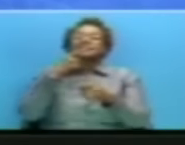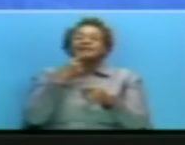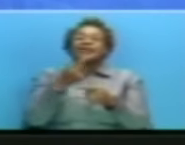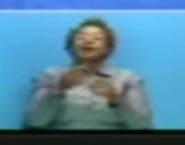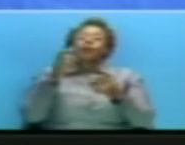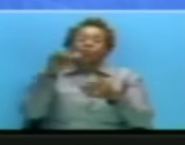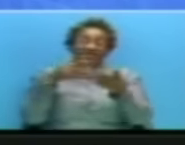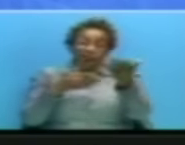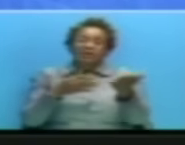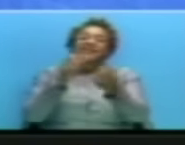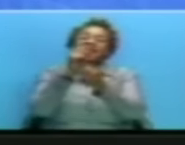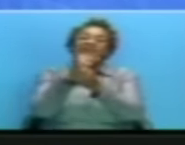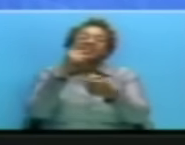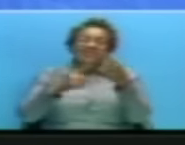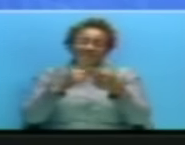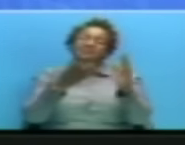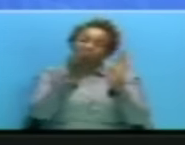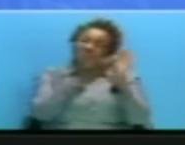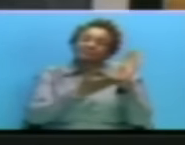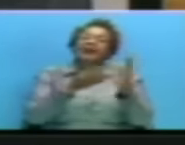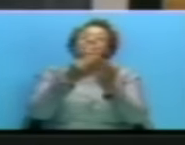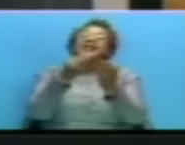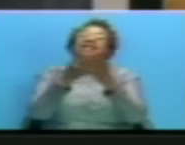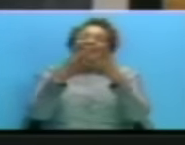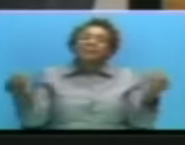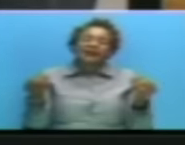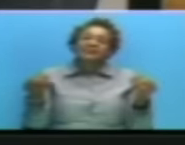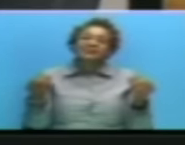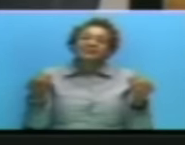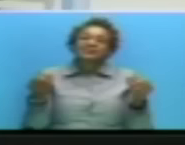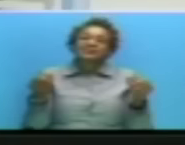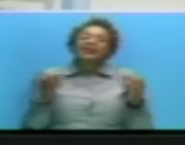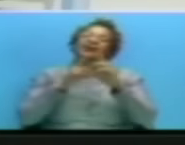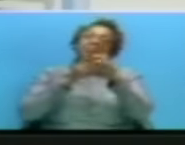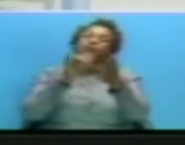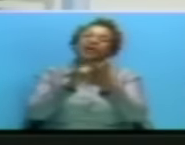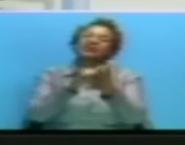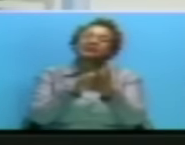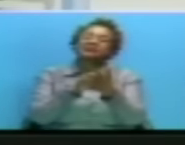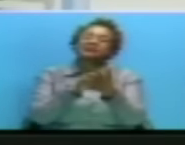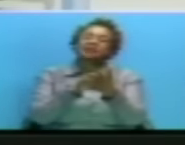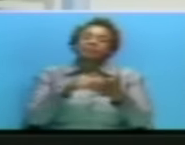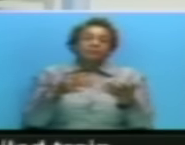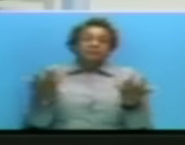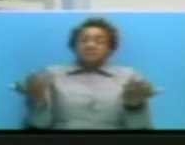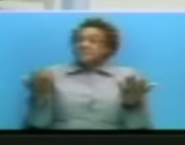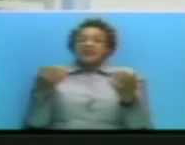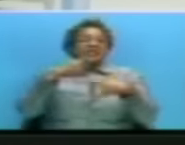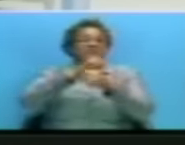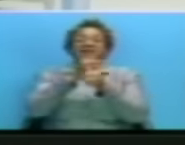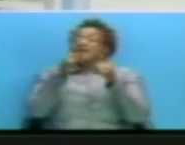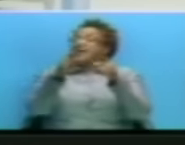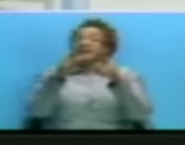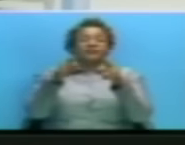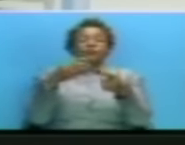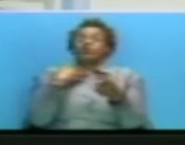there awards 11 years ago that you switched the list and money disappeared and TVs disappeared? Please respond to that. You want to bring that kind of... He's made an allegation, so we don't want to